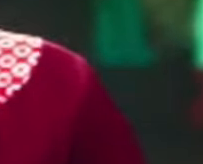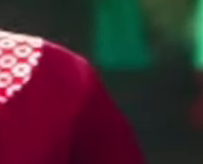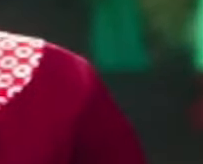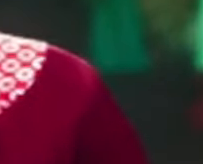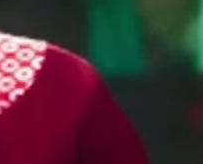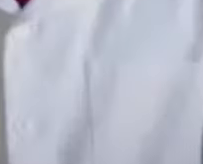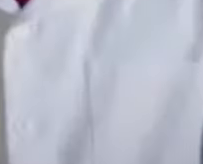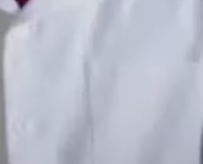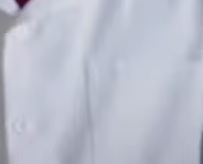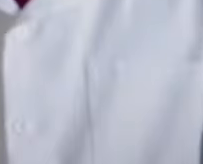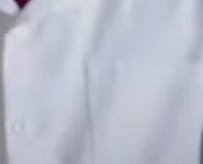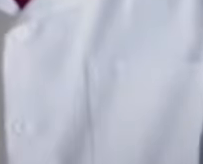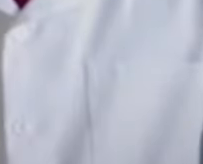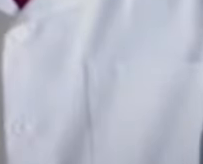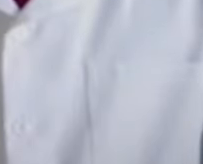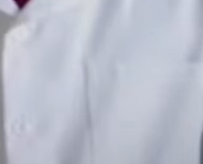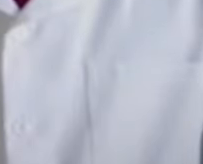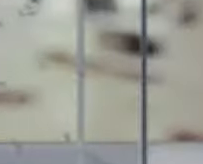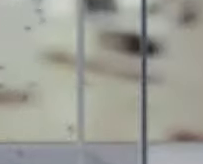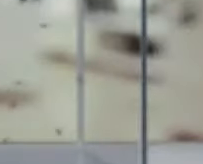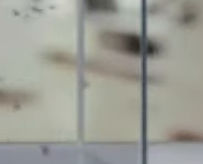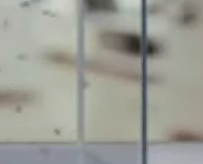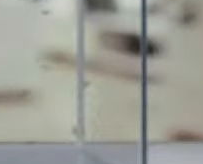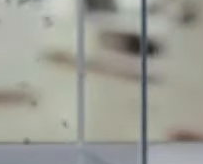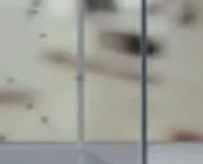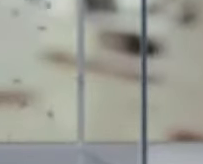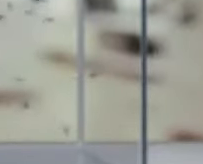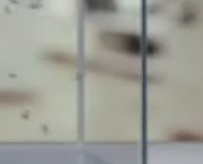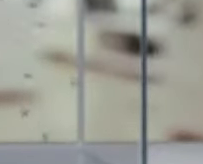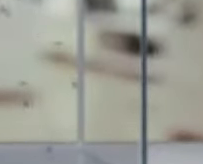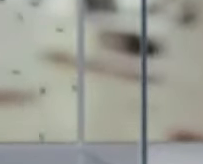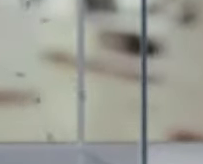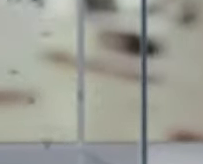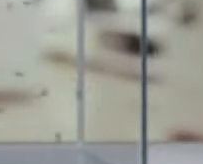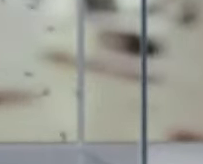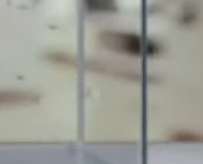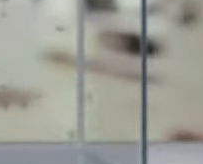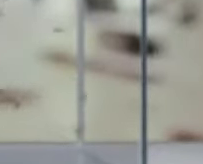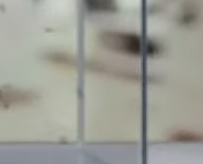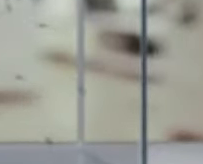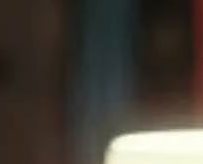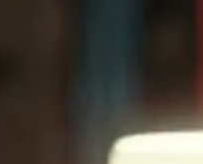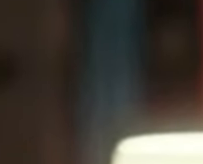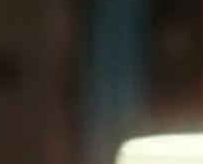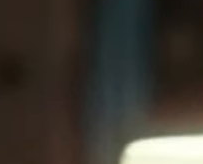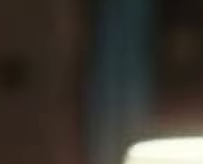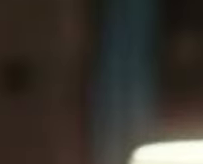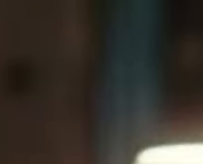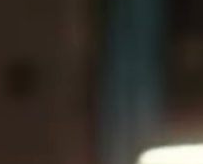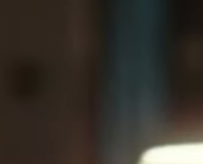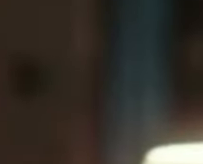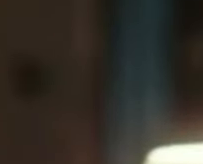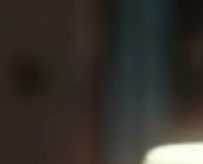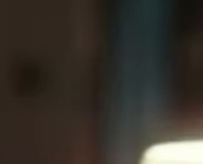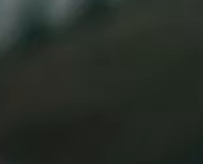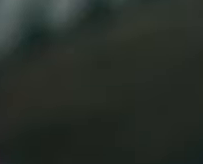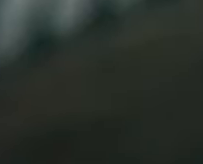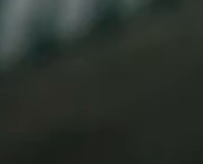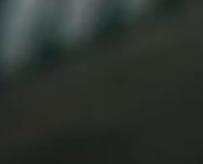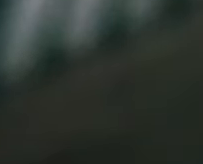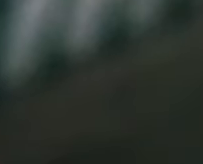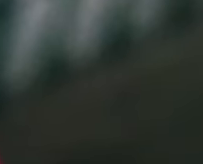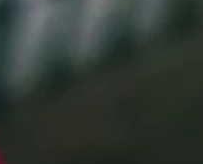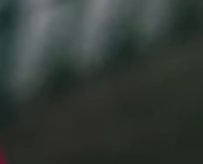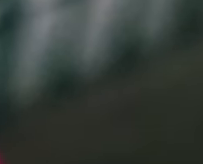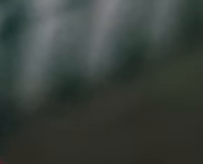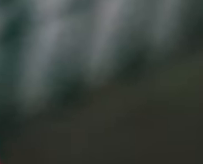Mortein Doom, with its trusted formulation. It provides protection in seconds. So spread the Mortein Doom message